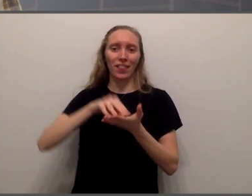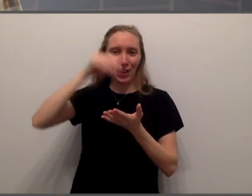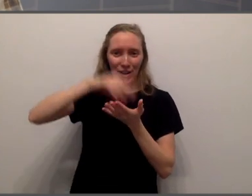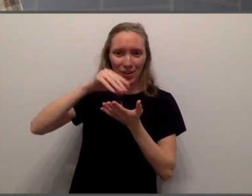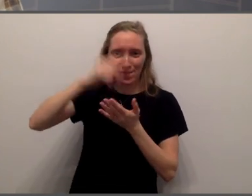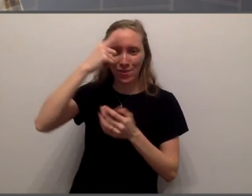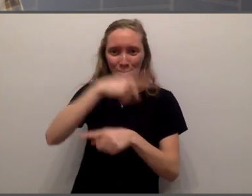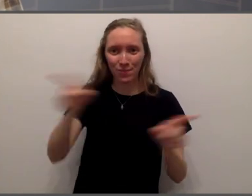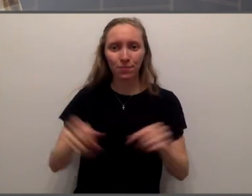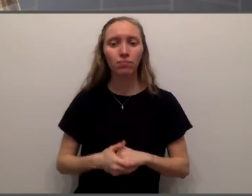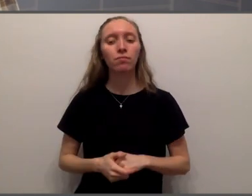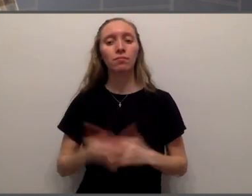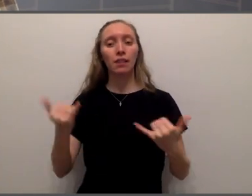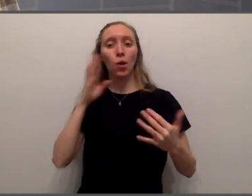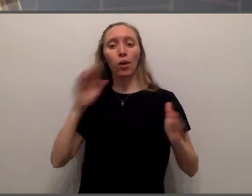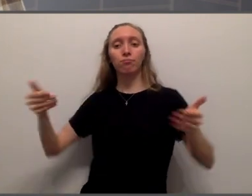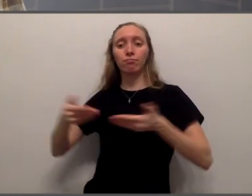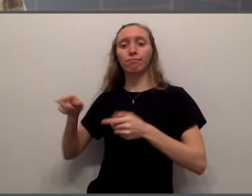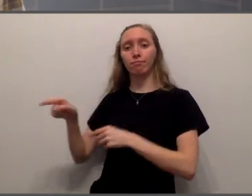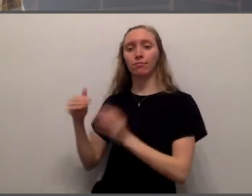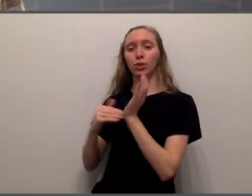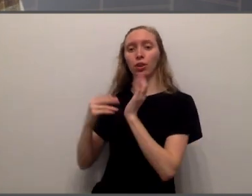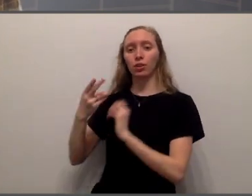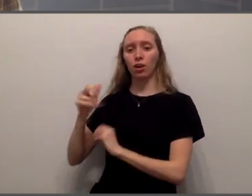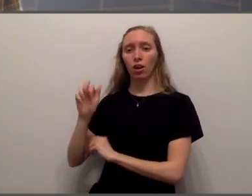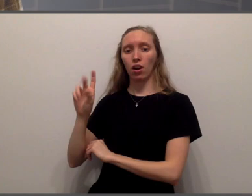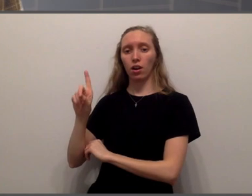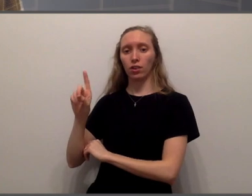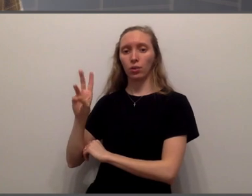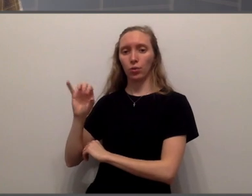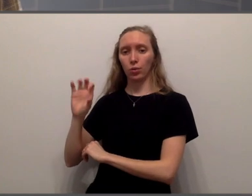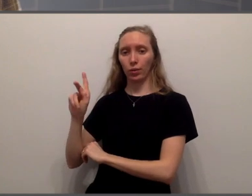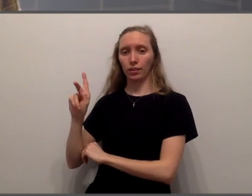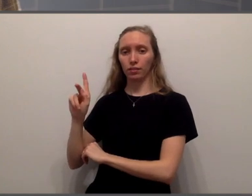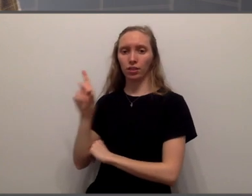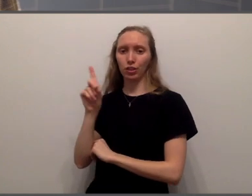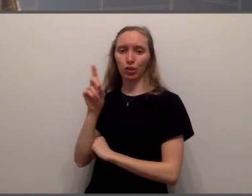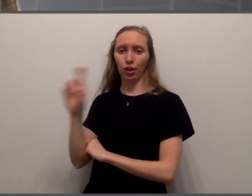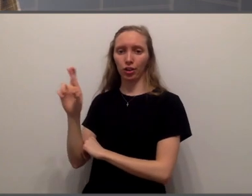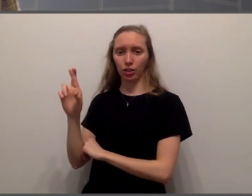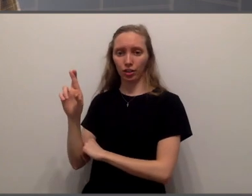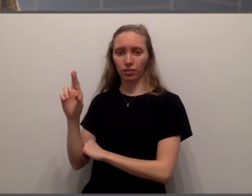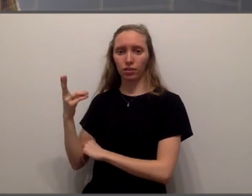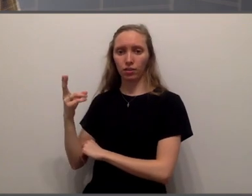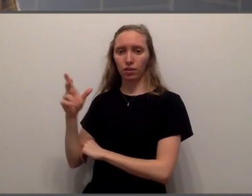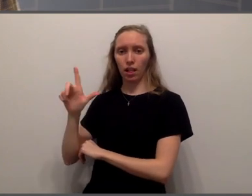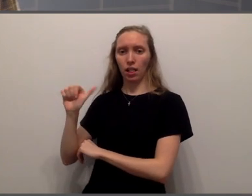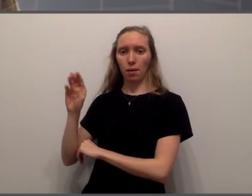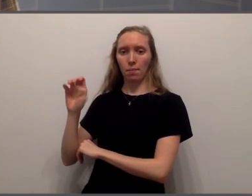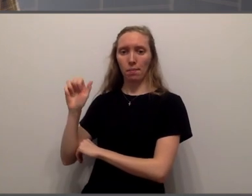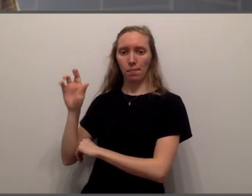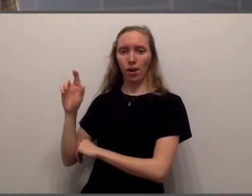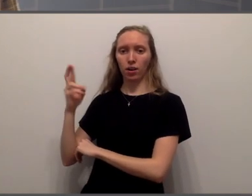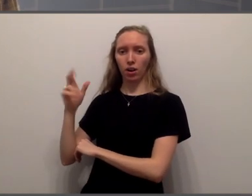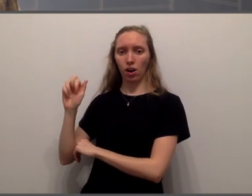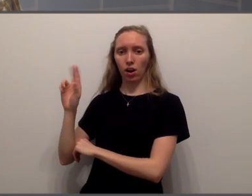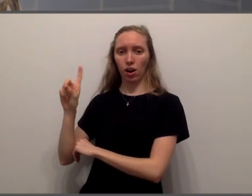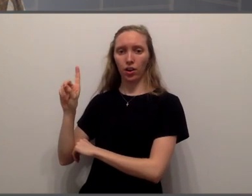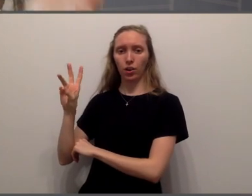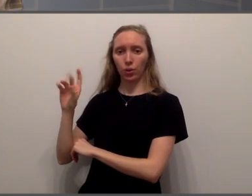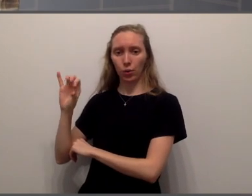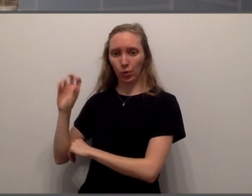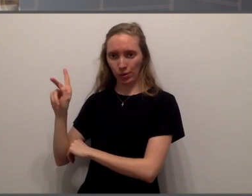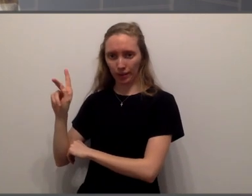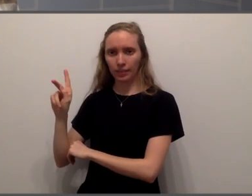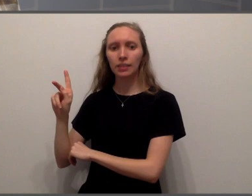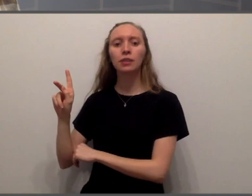Dr. Hardwick. I became aware of Dr. Lamar Hardwick when doing research for this series. Someone turned me